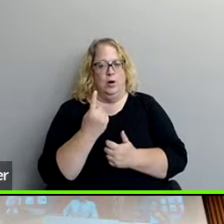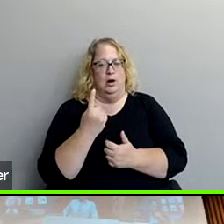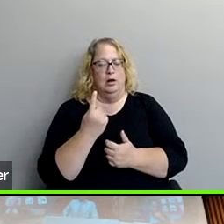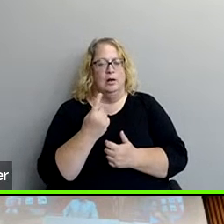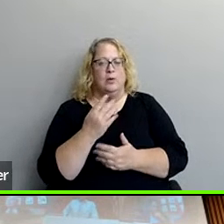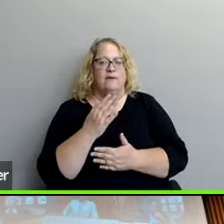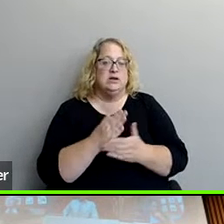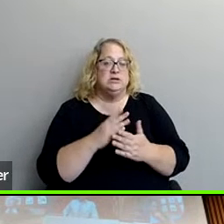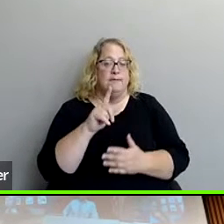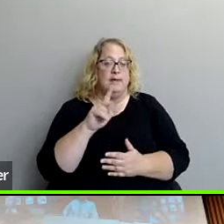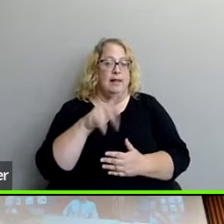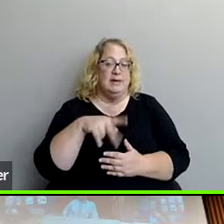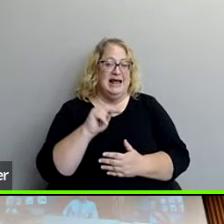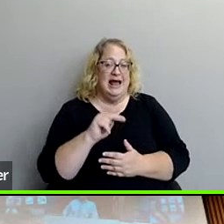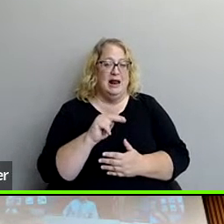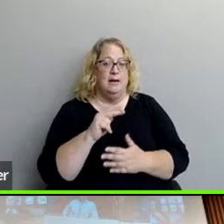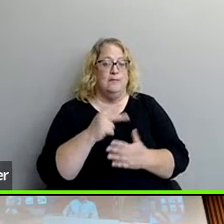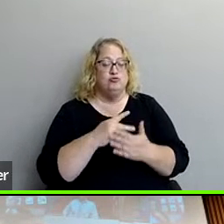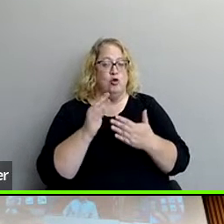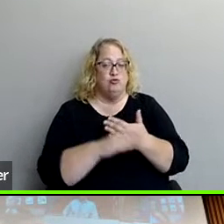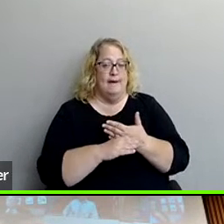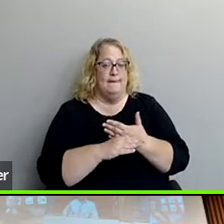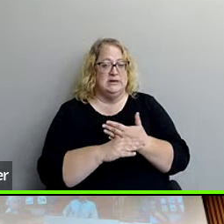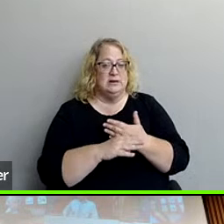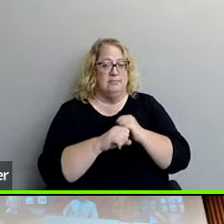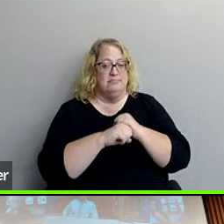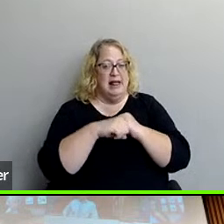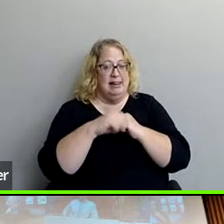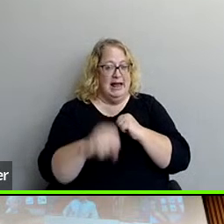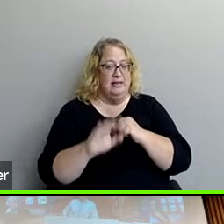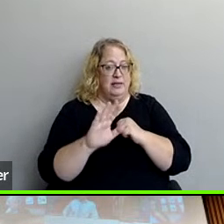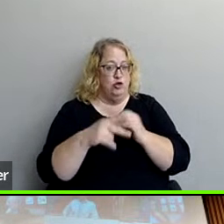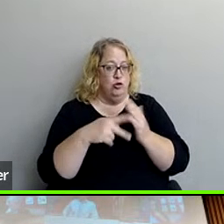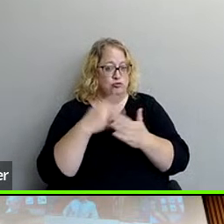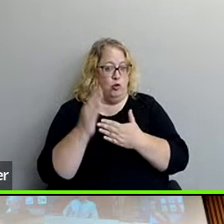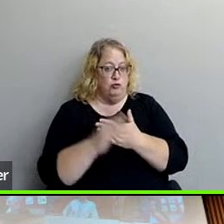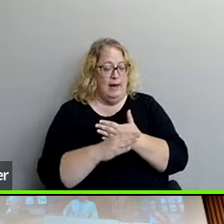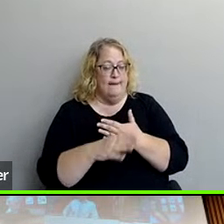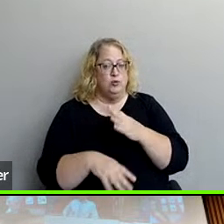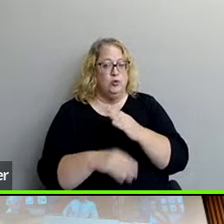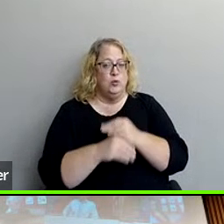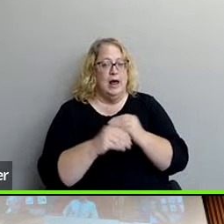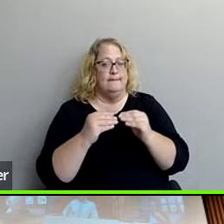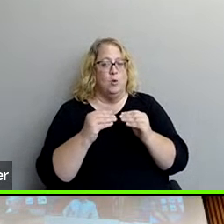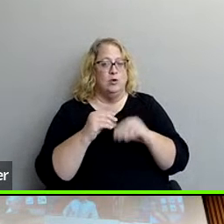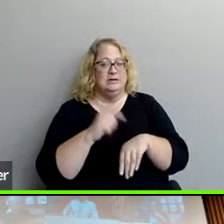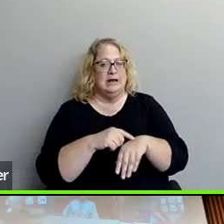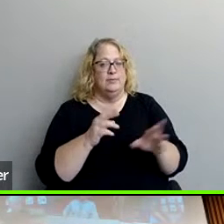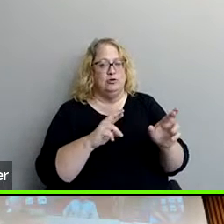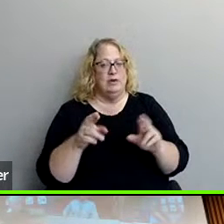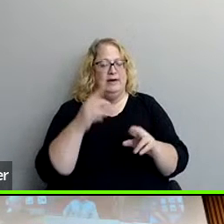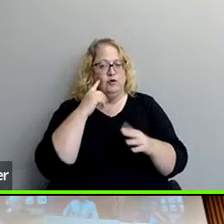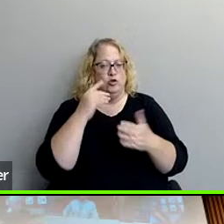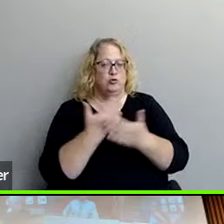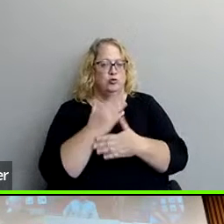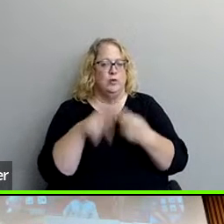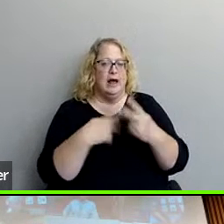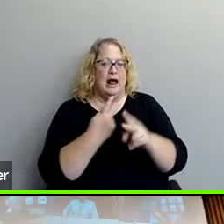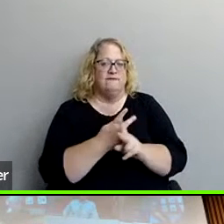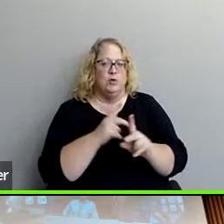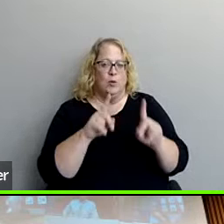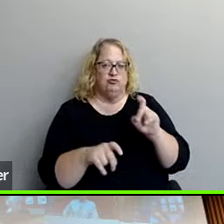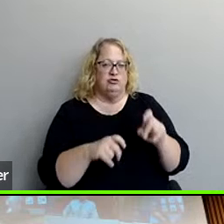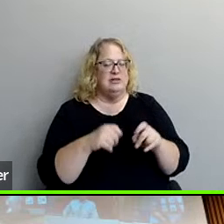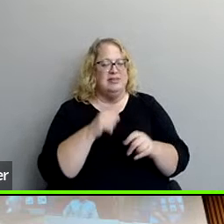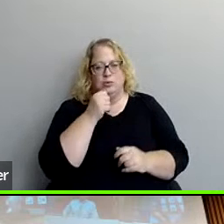even have some LPN programs that ended up lengthening the time of their program to give more time to prepare for that new type of question